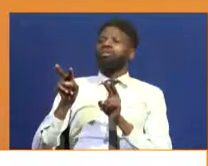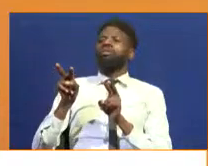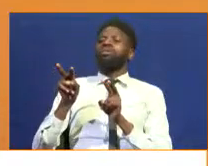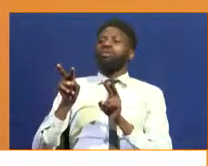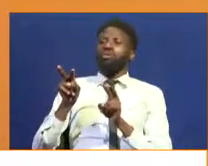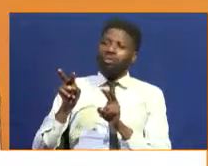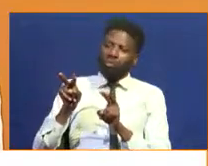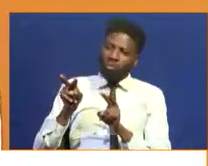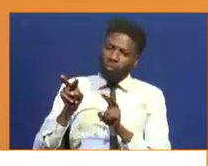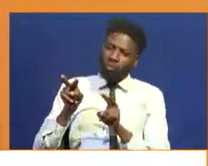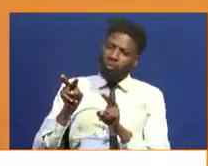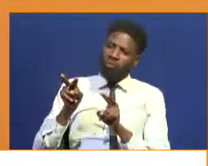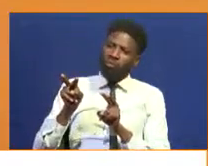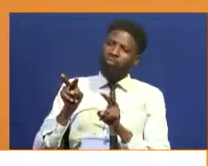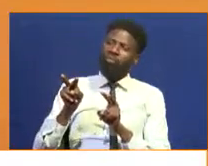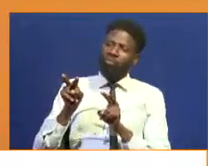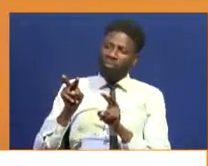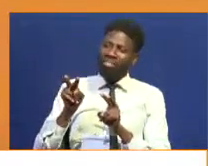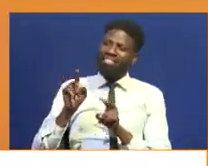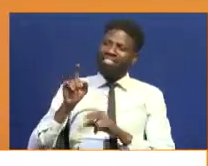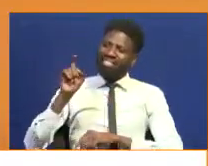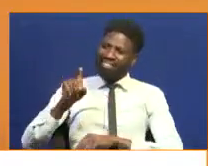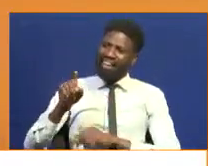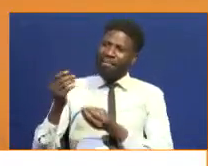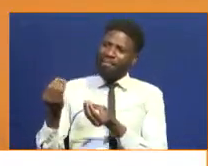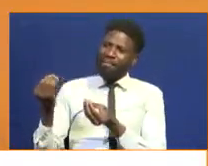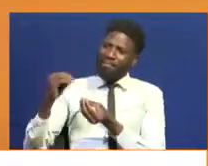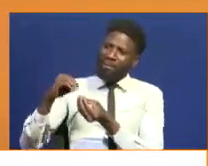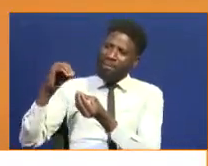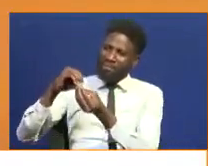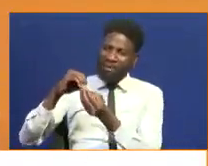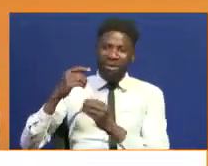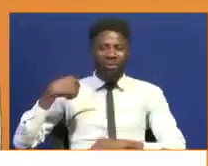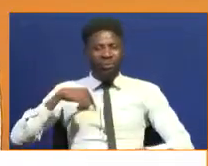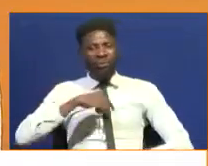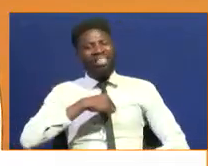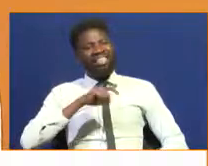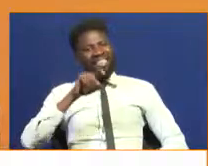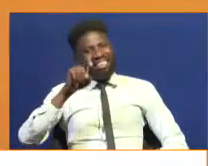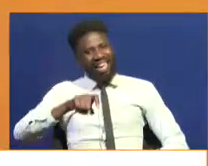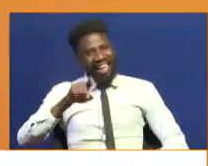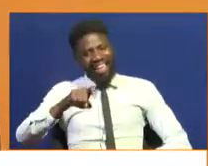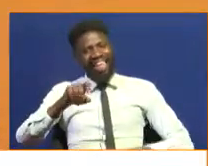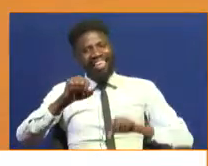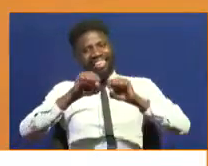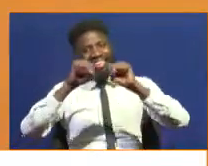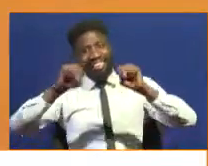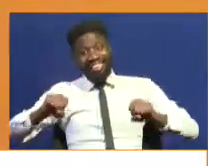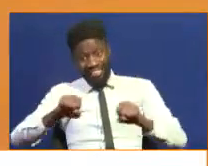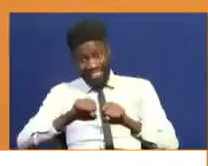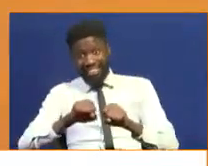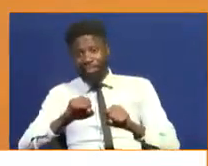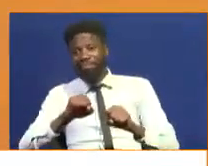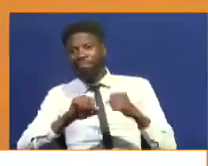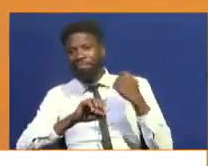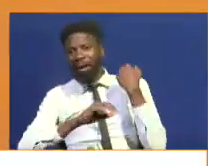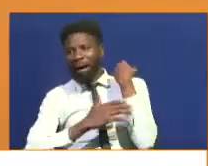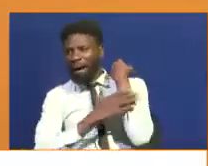say, can we have what we call a zebra system where, you know, in some countries,